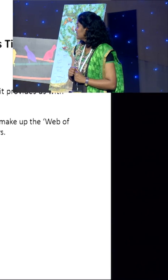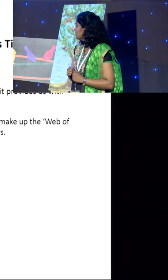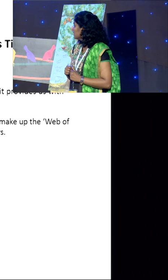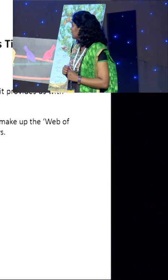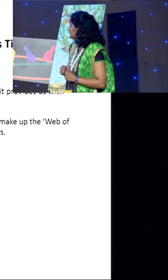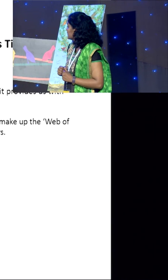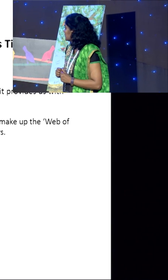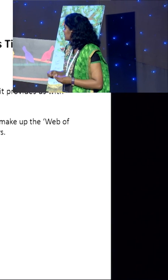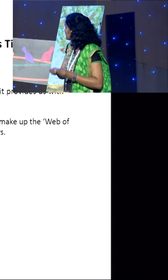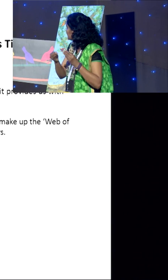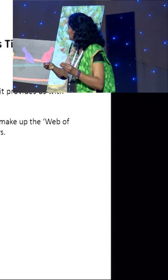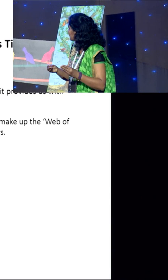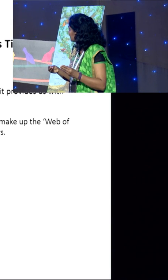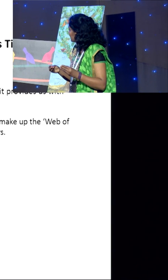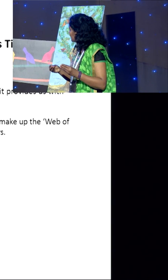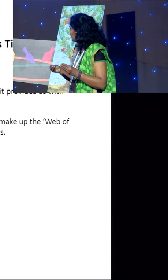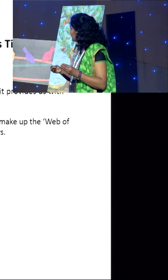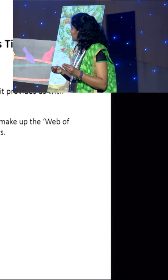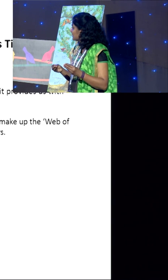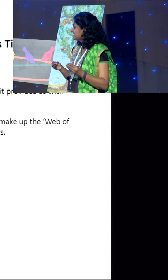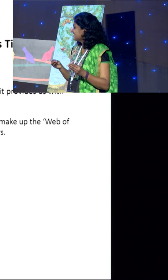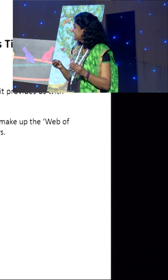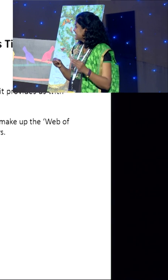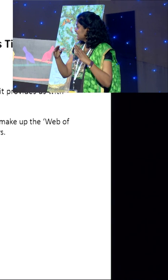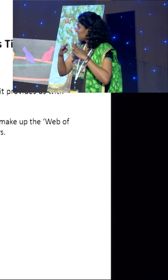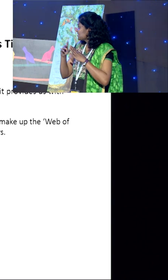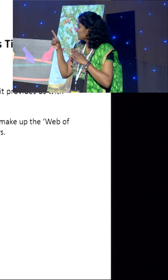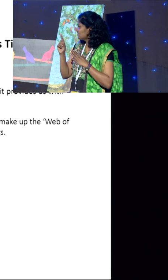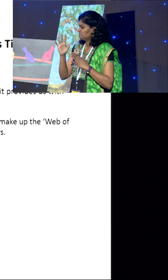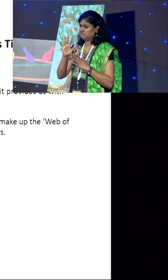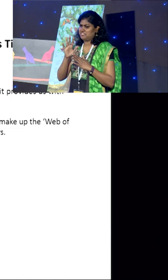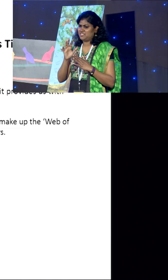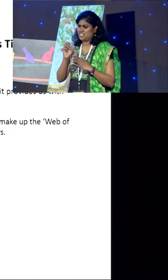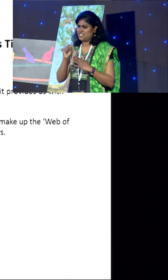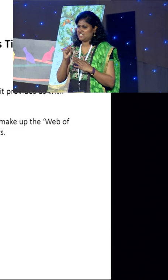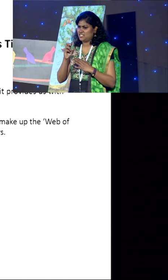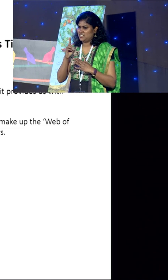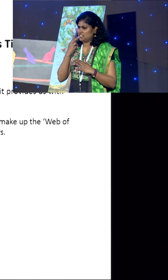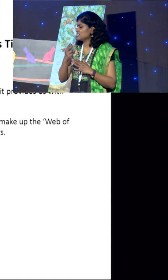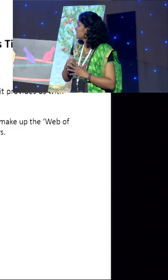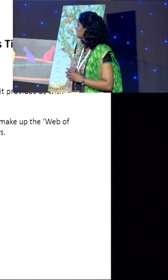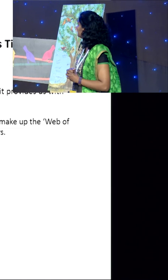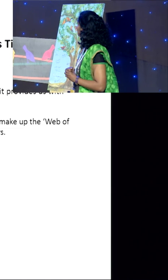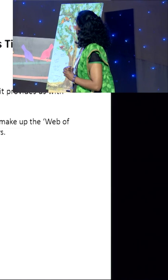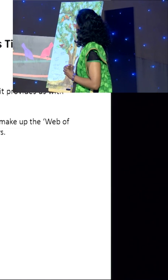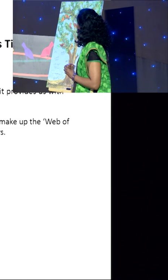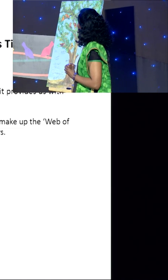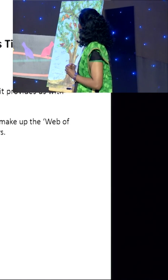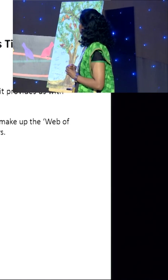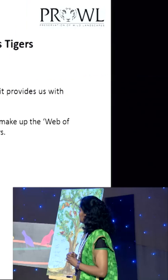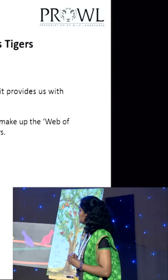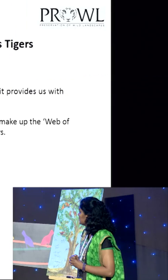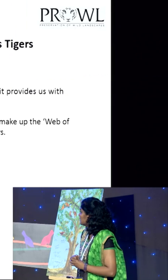if you think hard, we learned this in the 5th standard. But somewhere along the way, we forgot that little bit of education that we